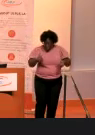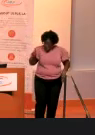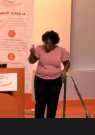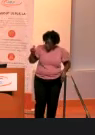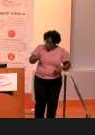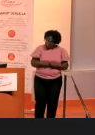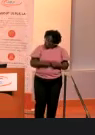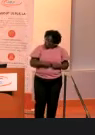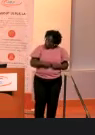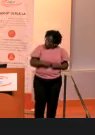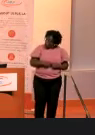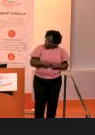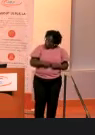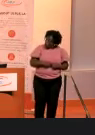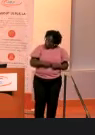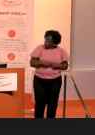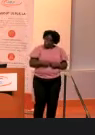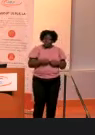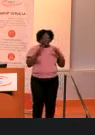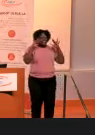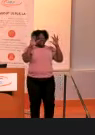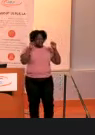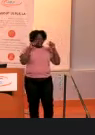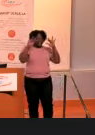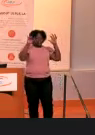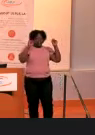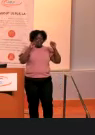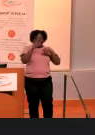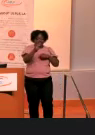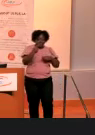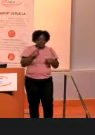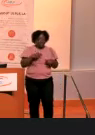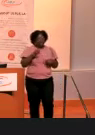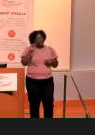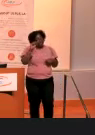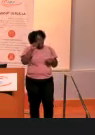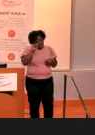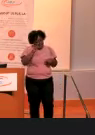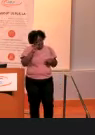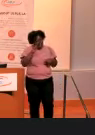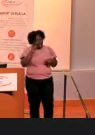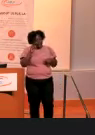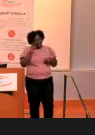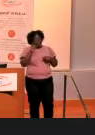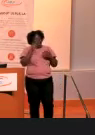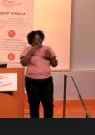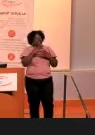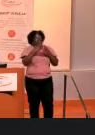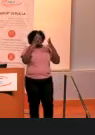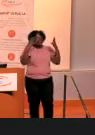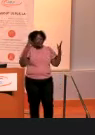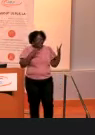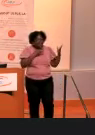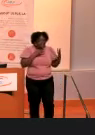inhibitor? Oh my goodness, you ask an amazing question. I do think that there's a lot of interest. There's